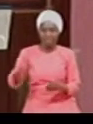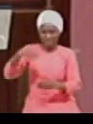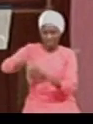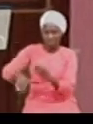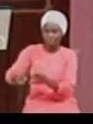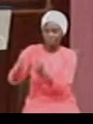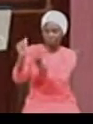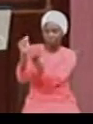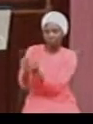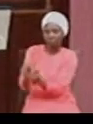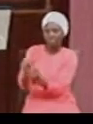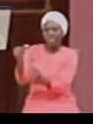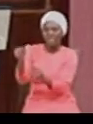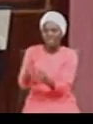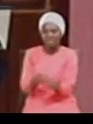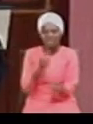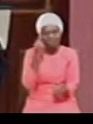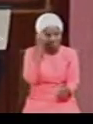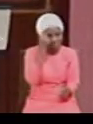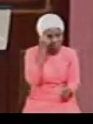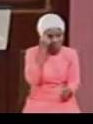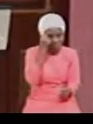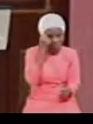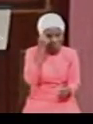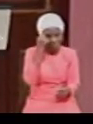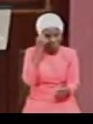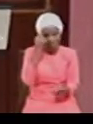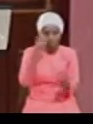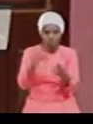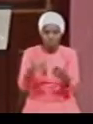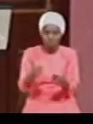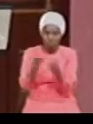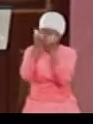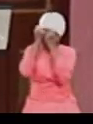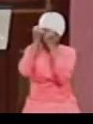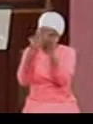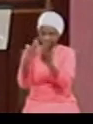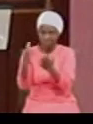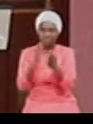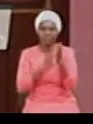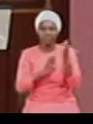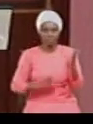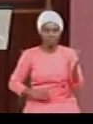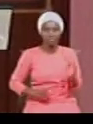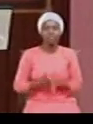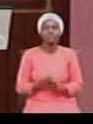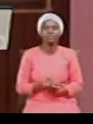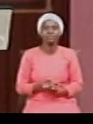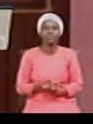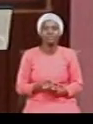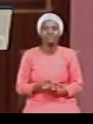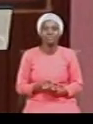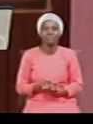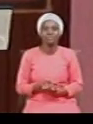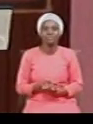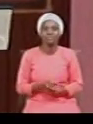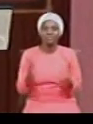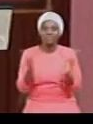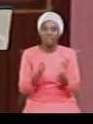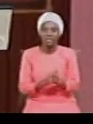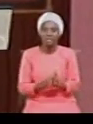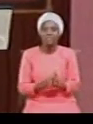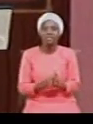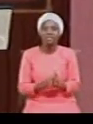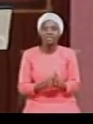captivity every thought to the obedience of Christ. That's